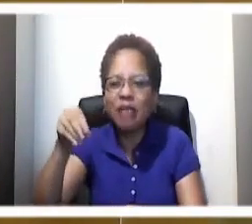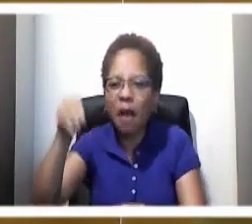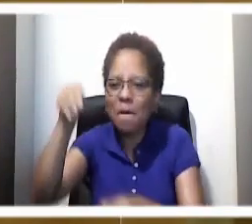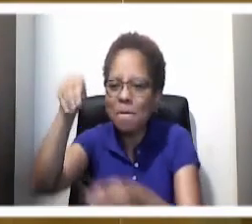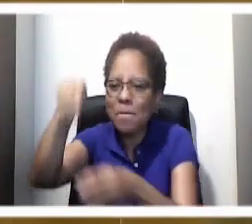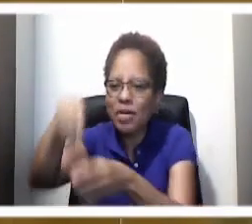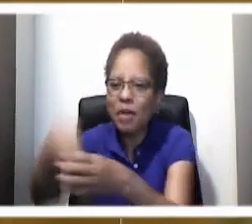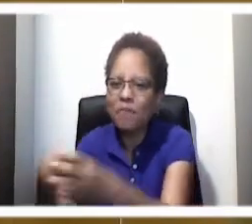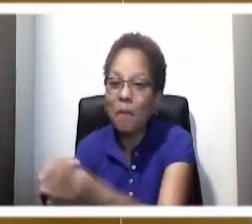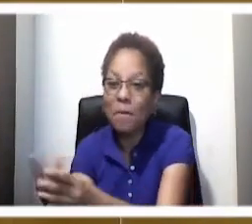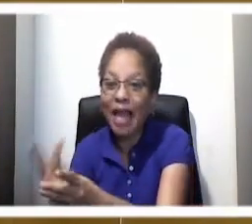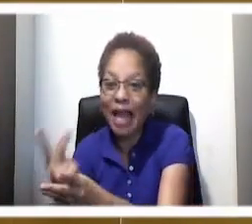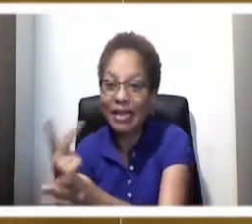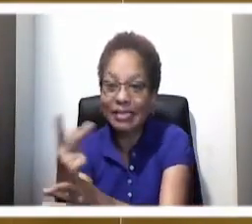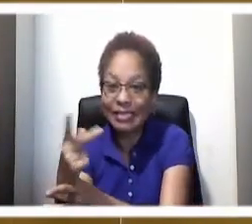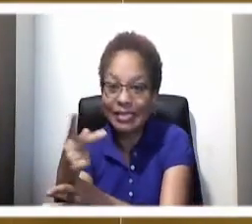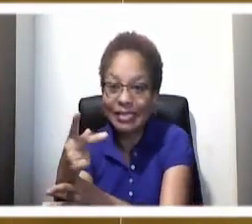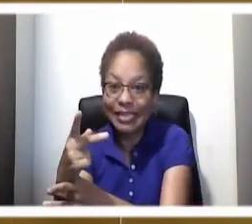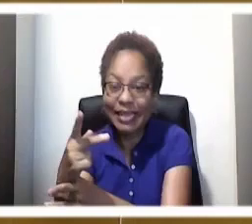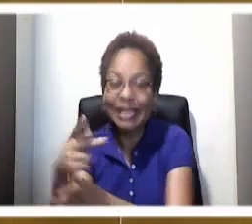with getting the vaccine,